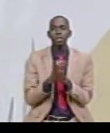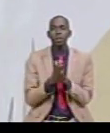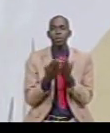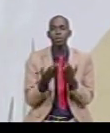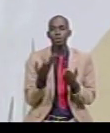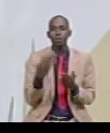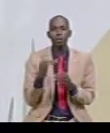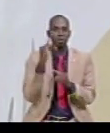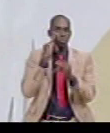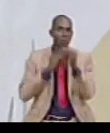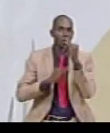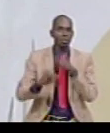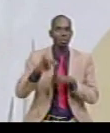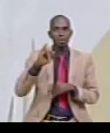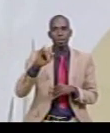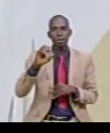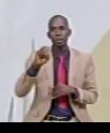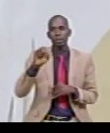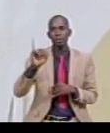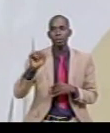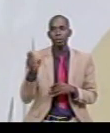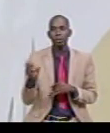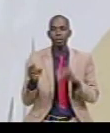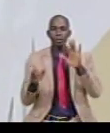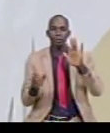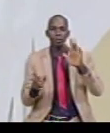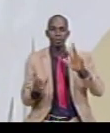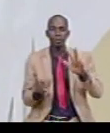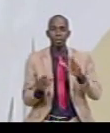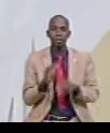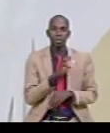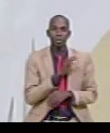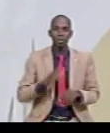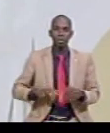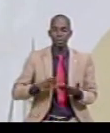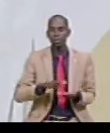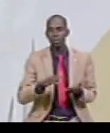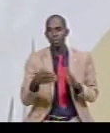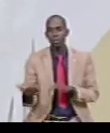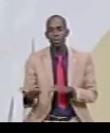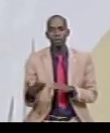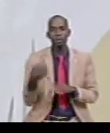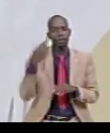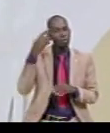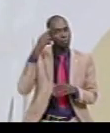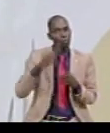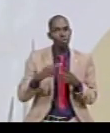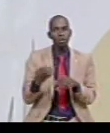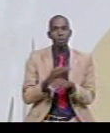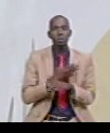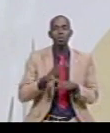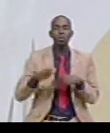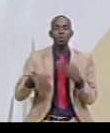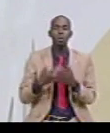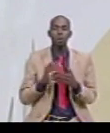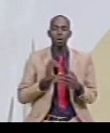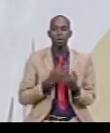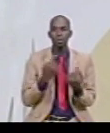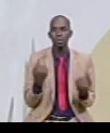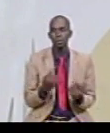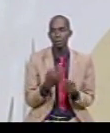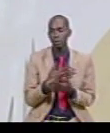Isaiah chapter 53, he died in our place. All our iniquities and sin were laid upon him. Then in